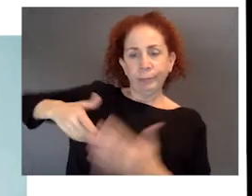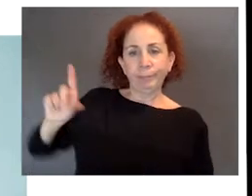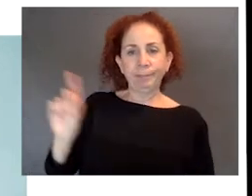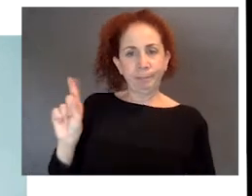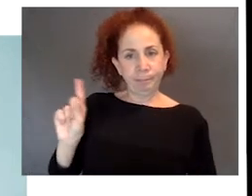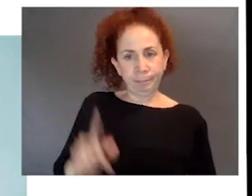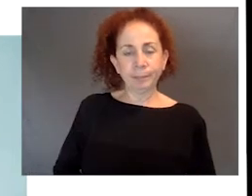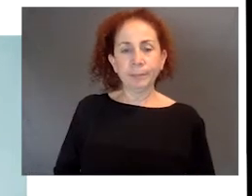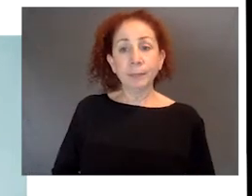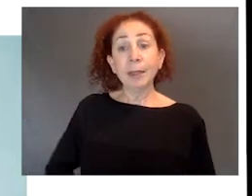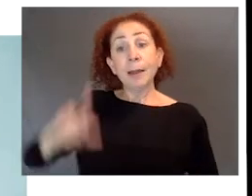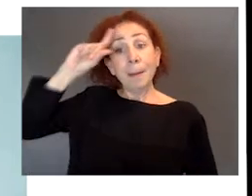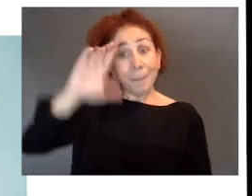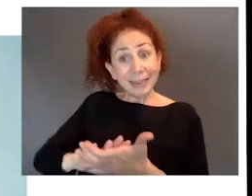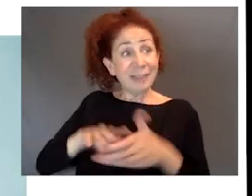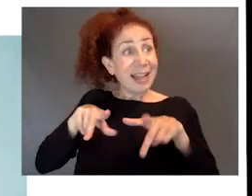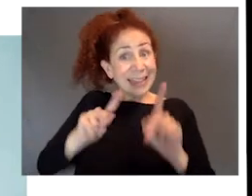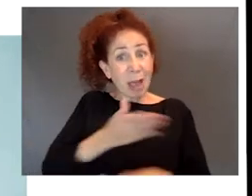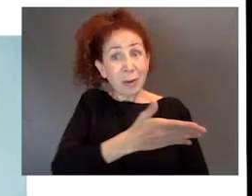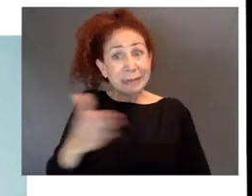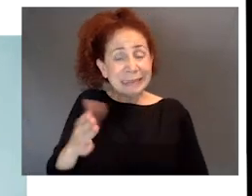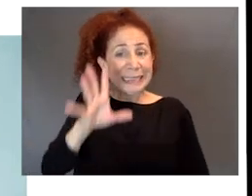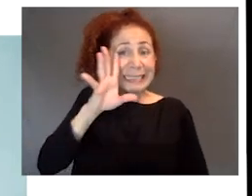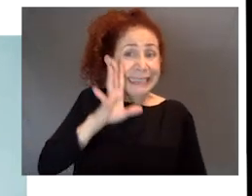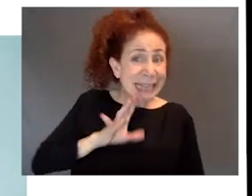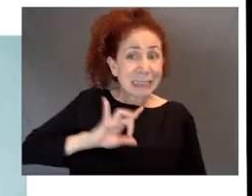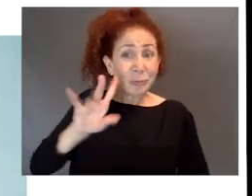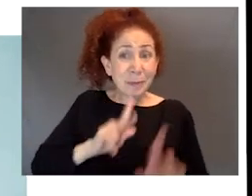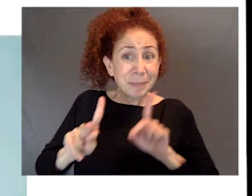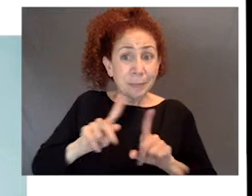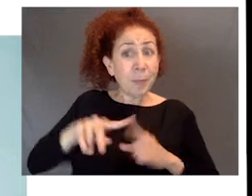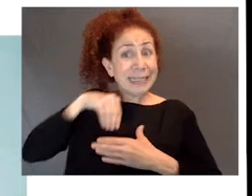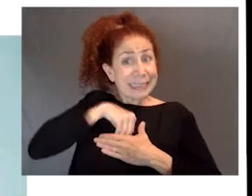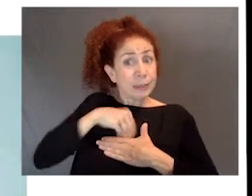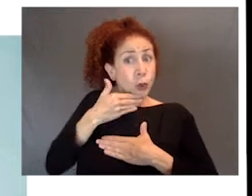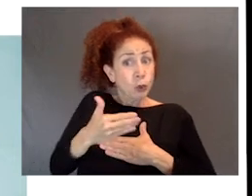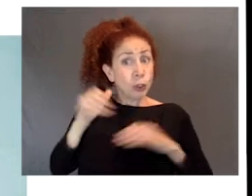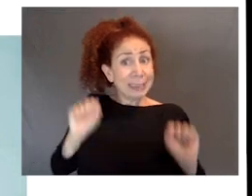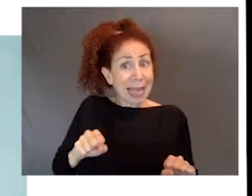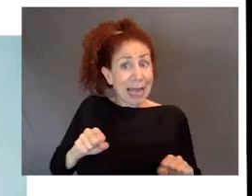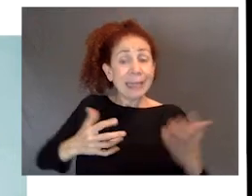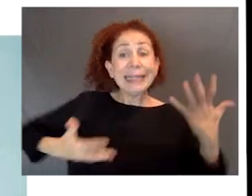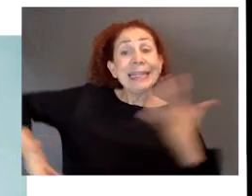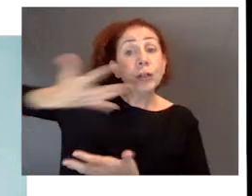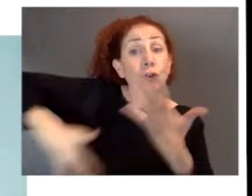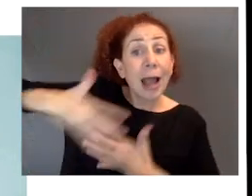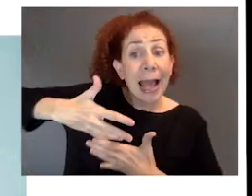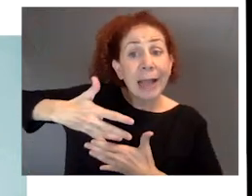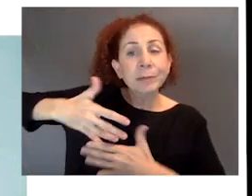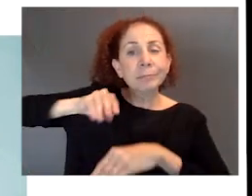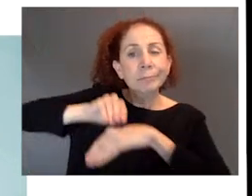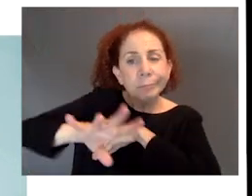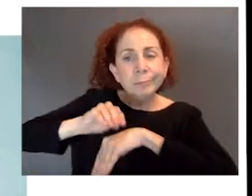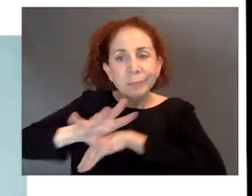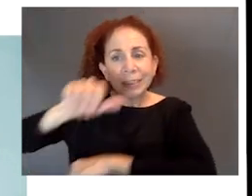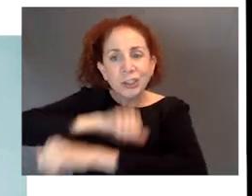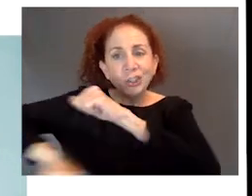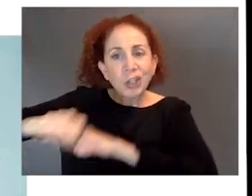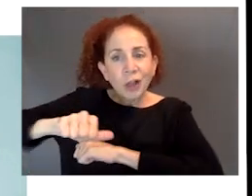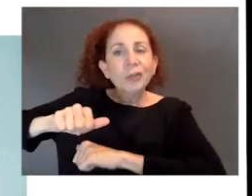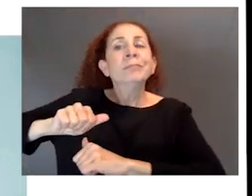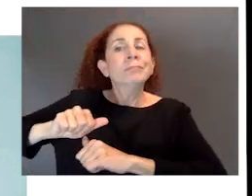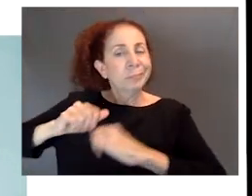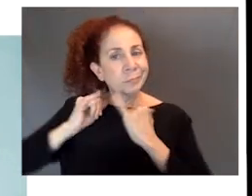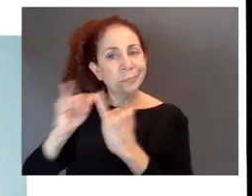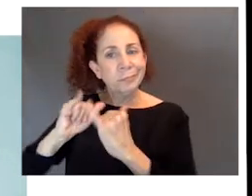interaction. It was believed that by allowing desperate, but otherwise good people to interact with criminals in prison, they too would turn to a